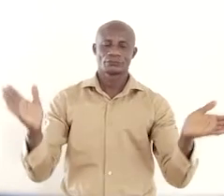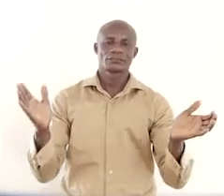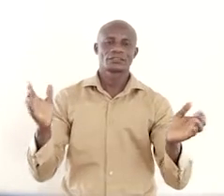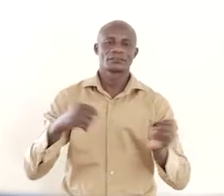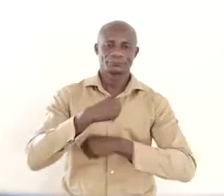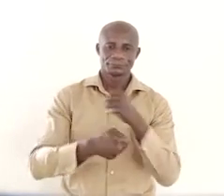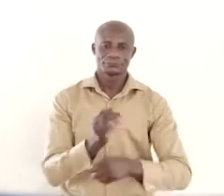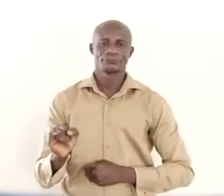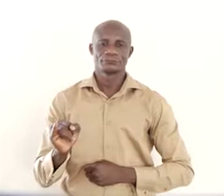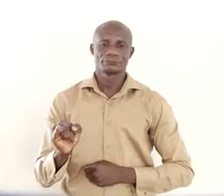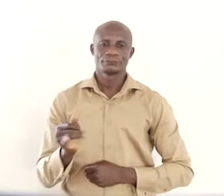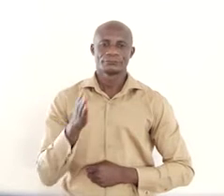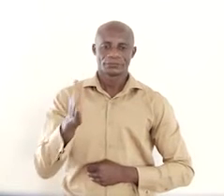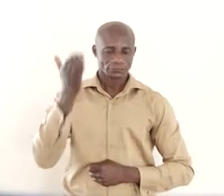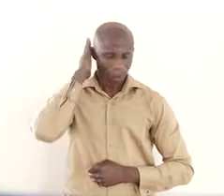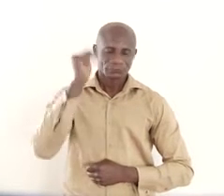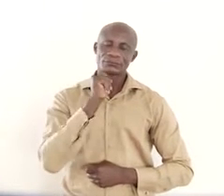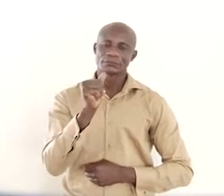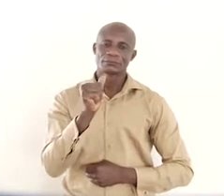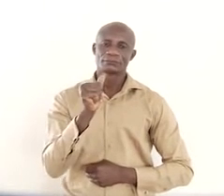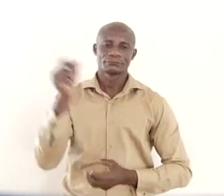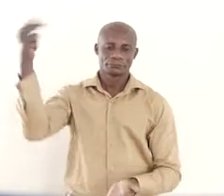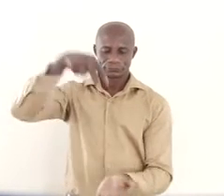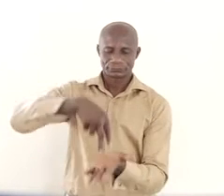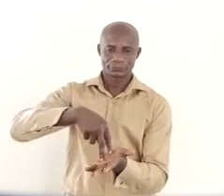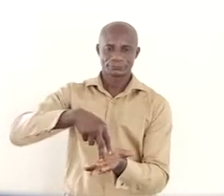without Calvary, there wouldn't have been